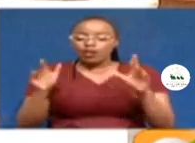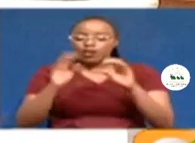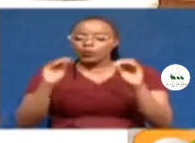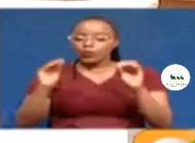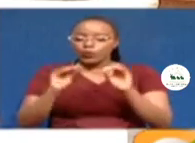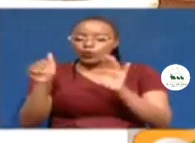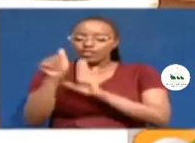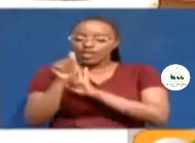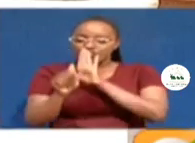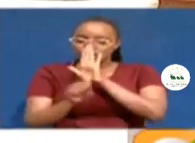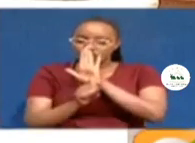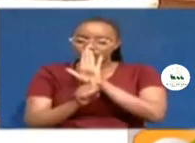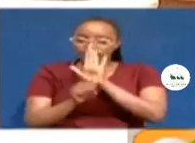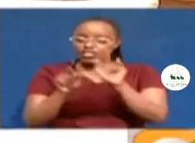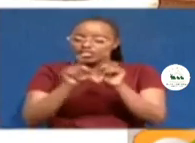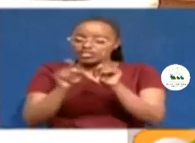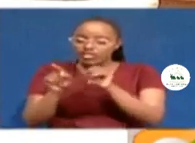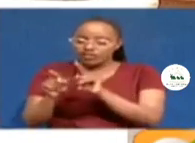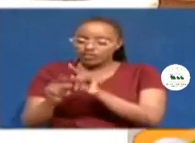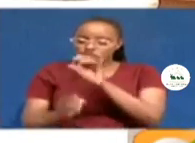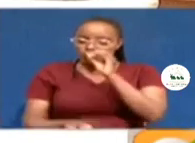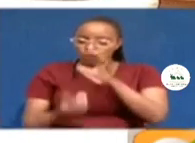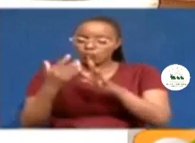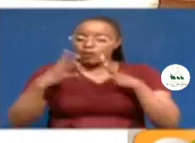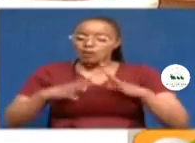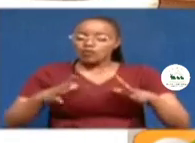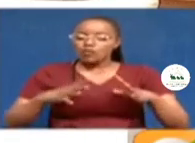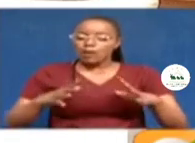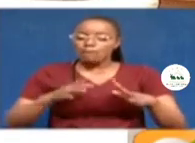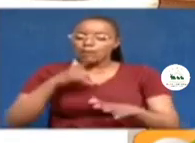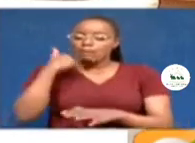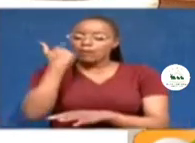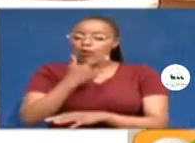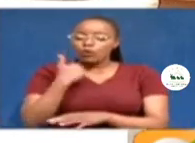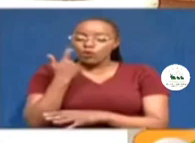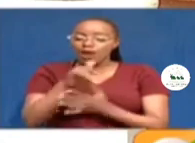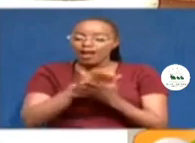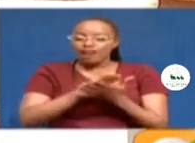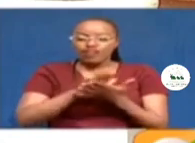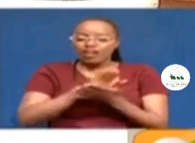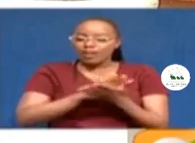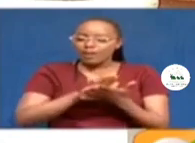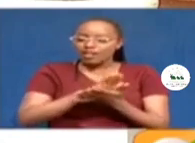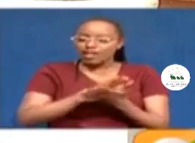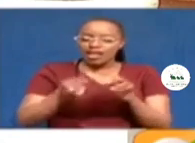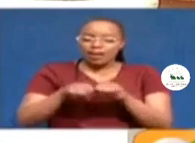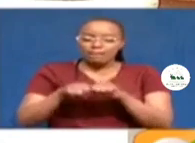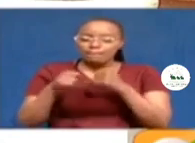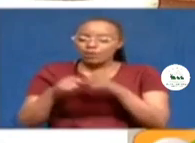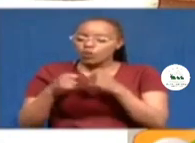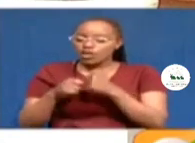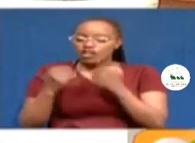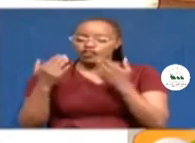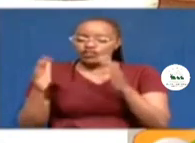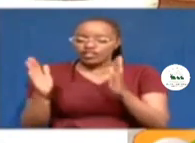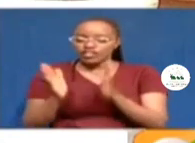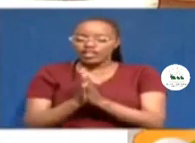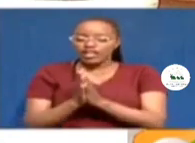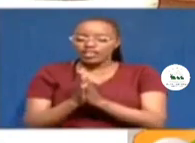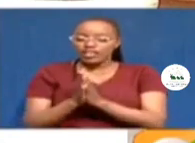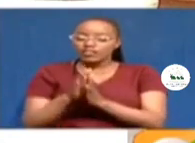the agenda to be set by people who are fundamentally broken records,